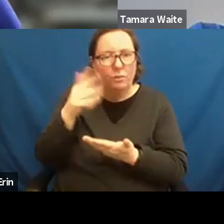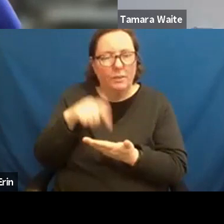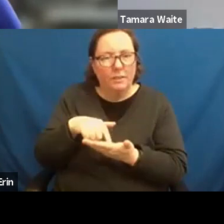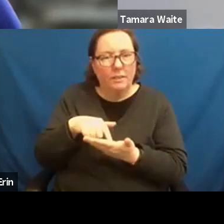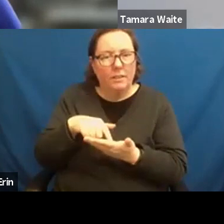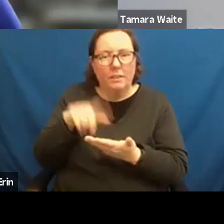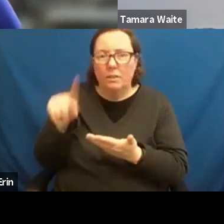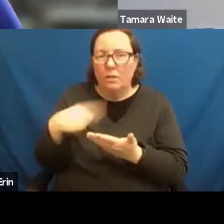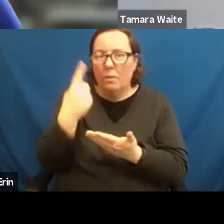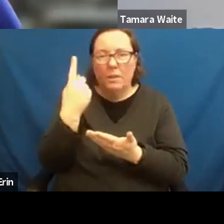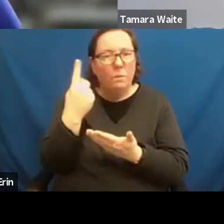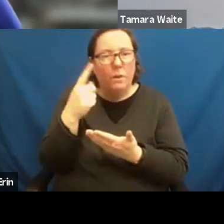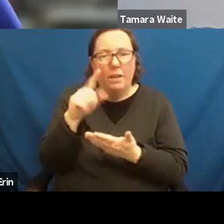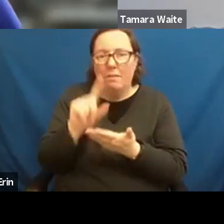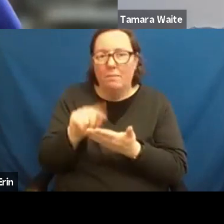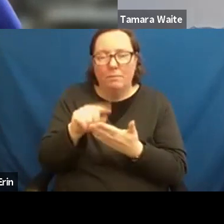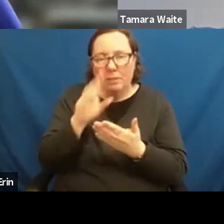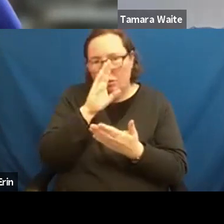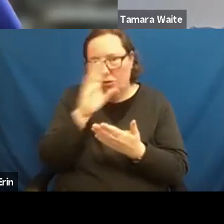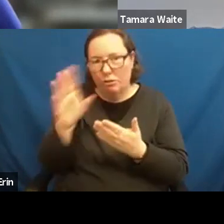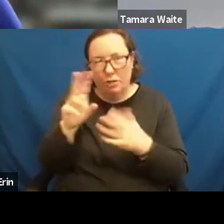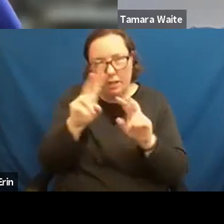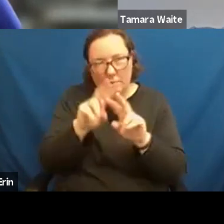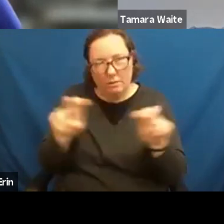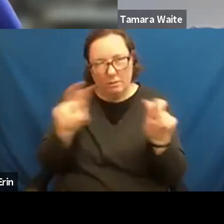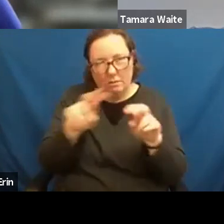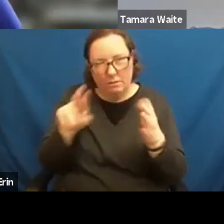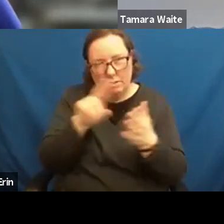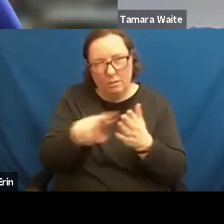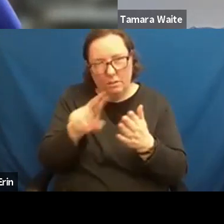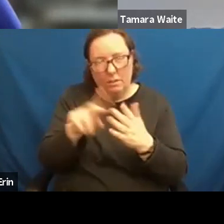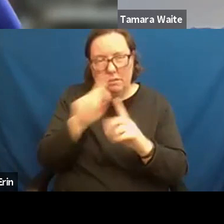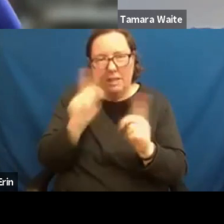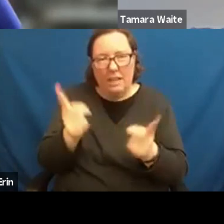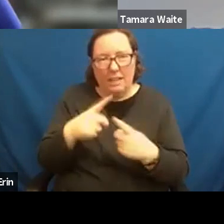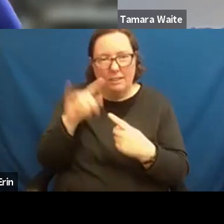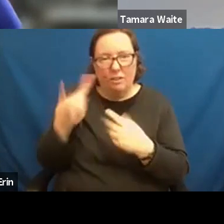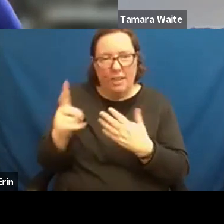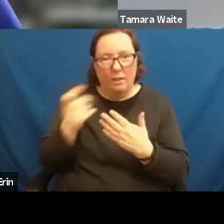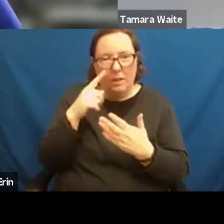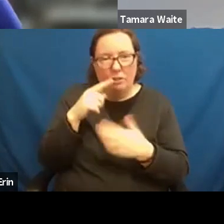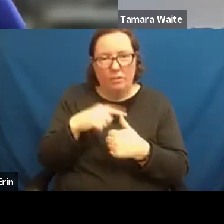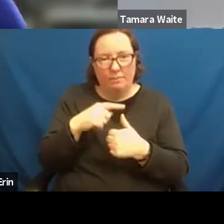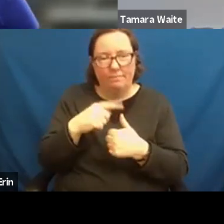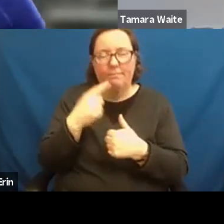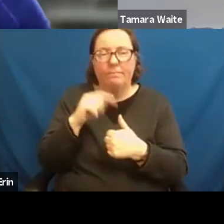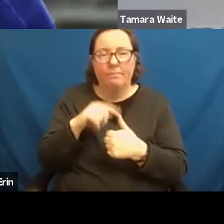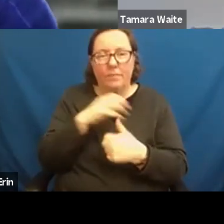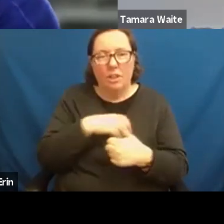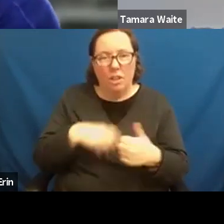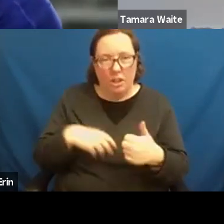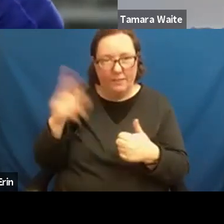There's only one publication which directly deals with this question. This was Harvard